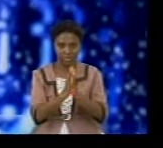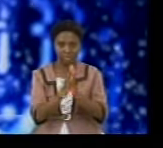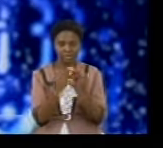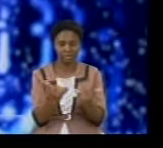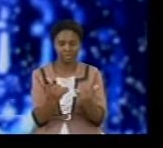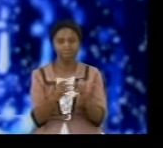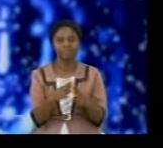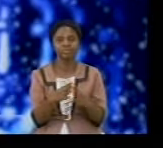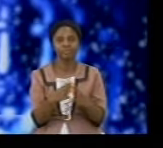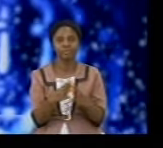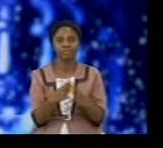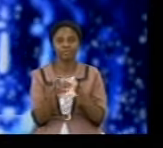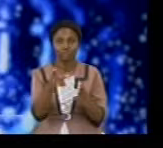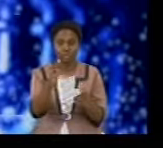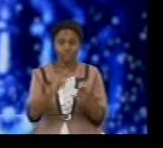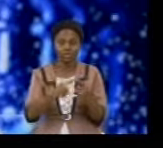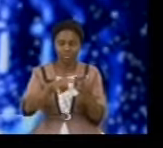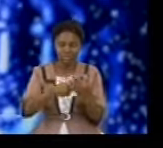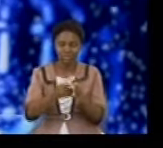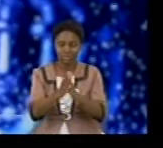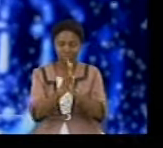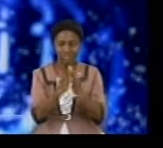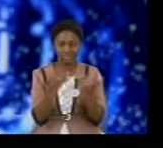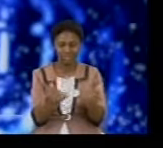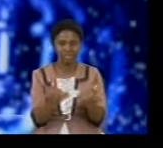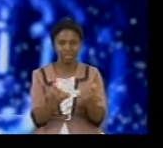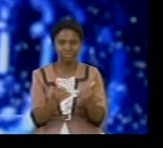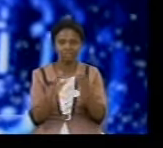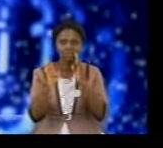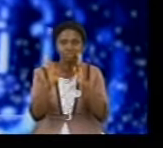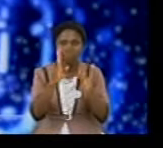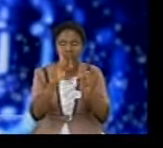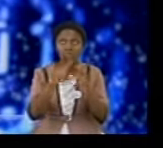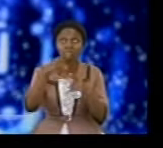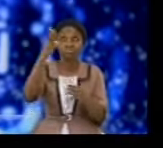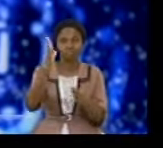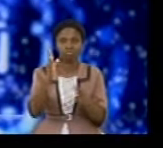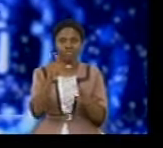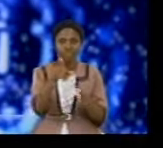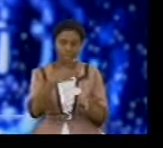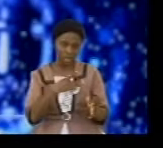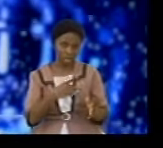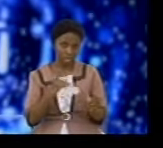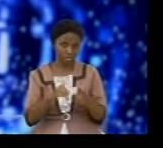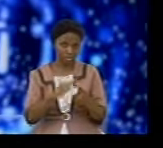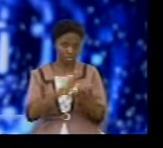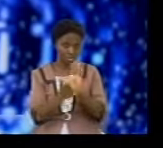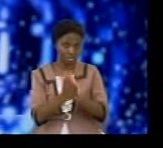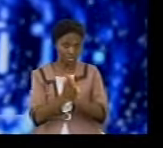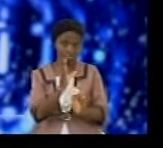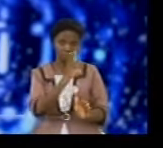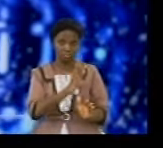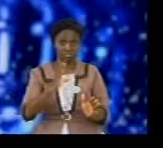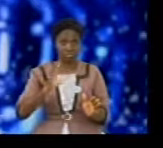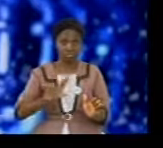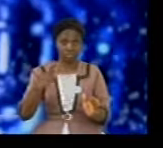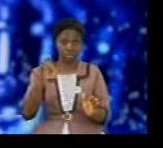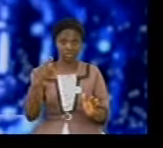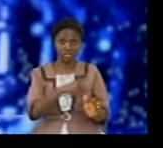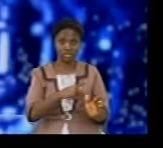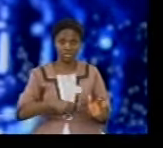Close your eyes. And let's talk to the Lord. You want to be a citizen in the kingdom. Look at the benefits